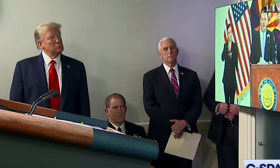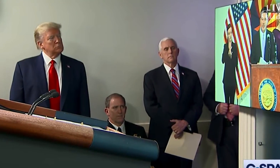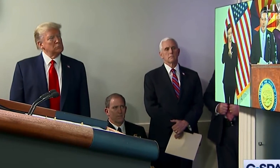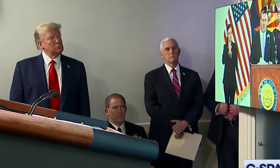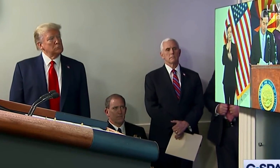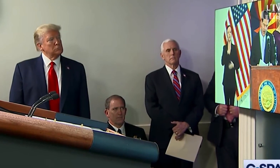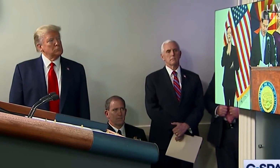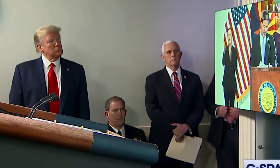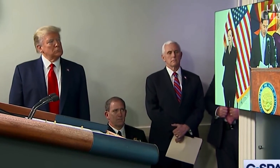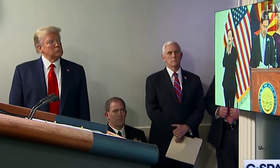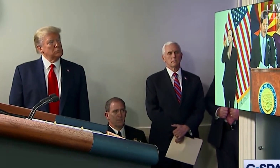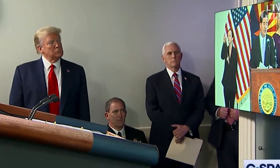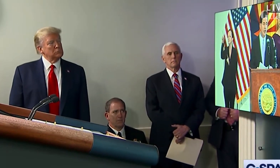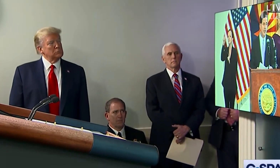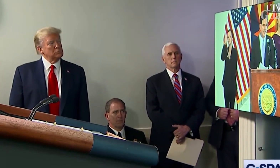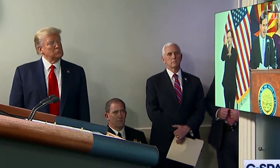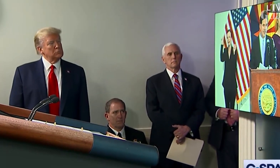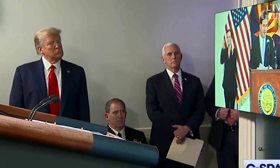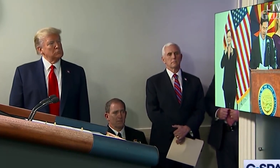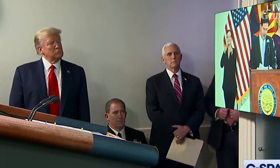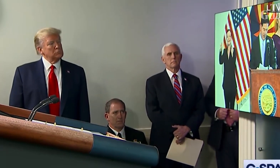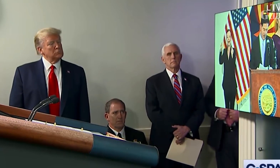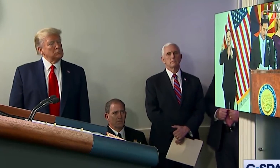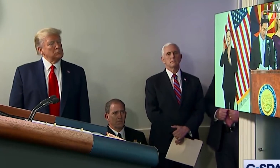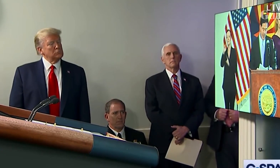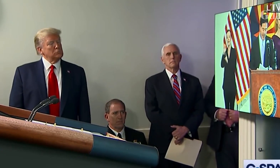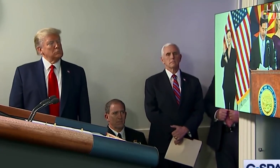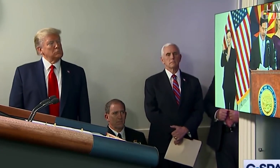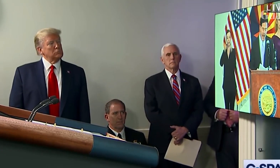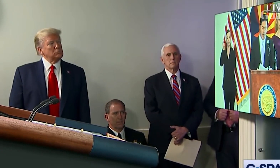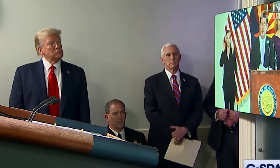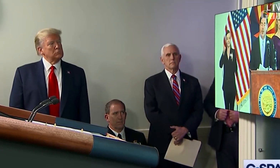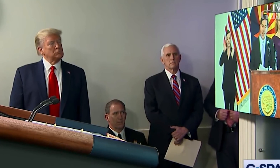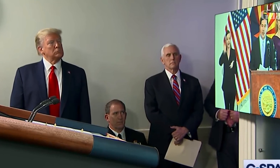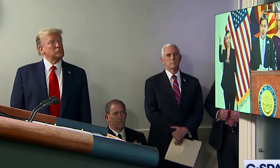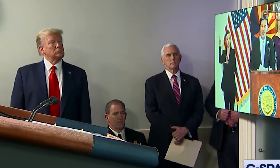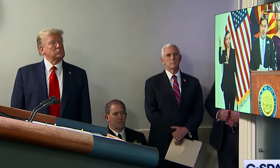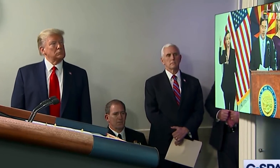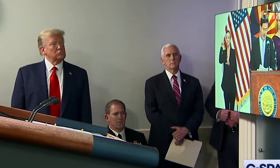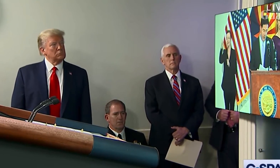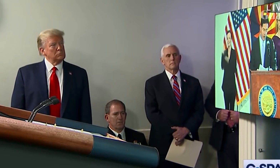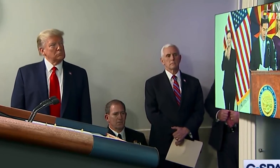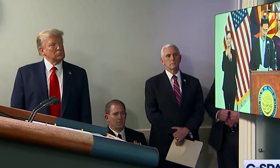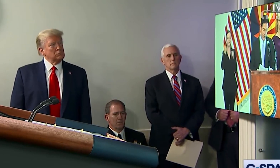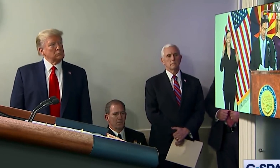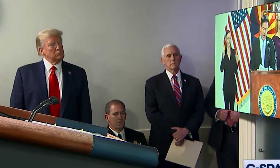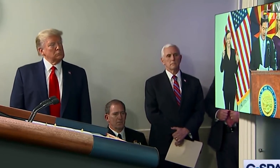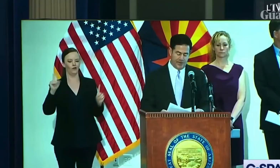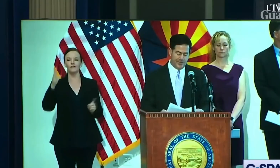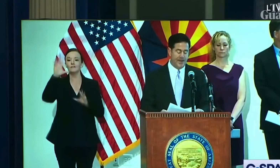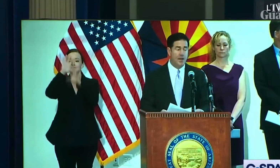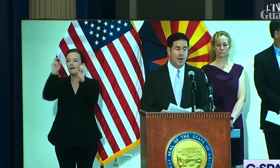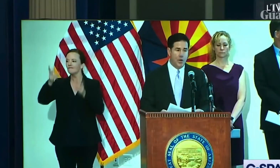request for a presidential major disaster declaration. I want to thank the president for a quick